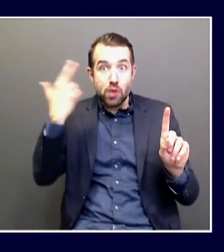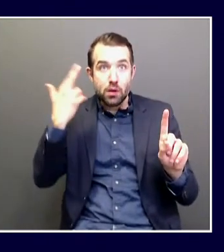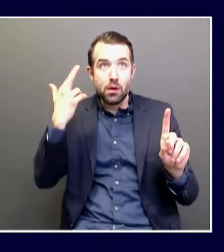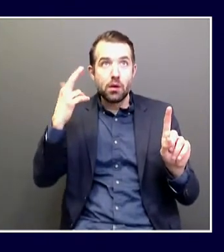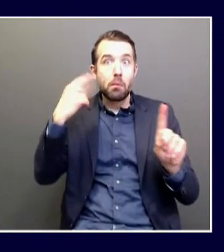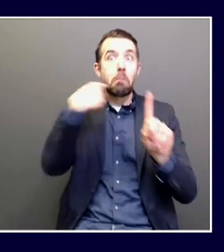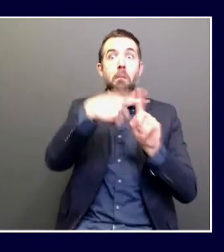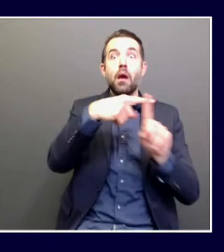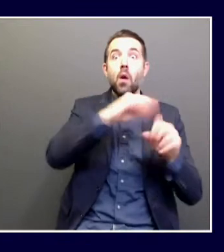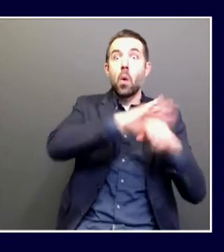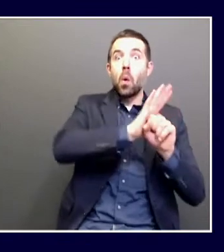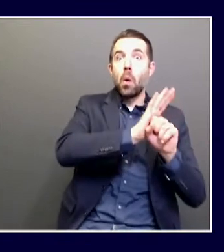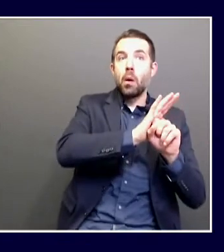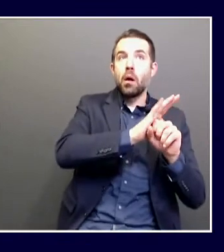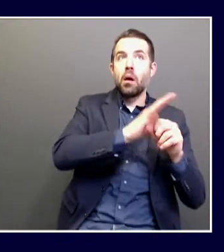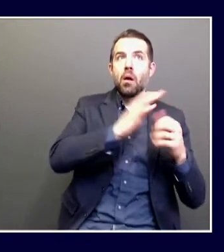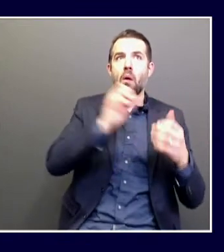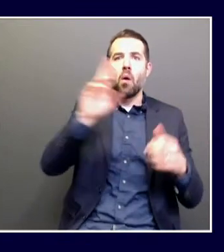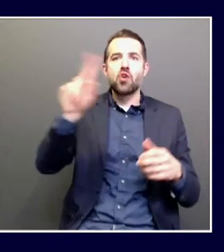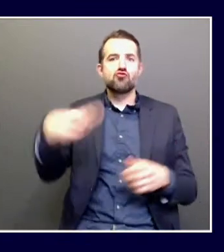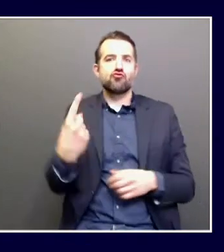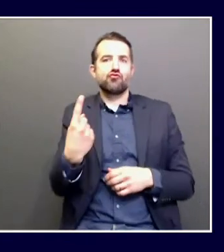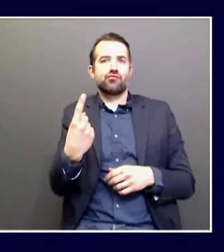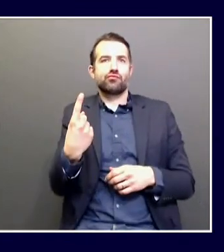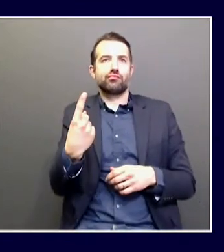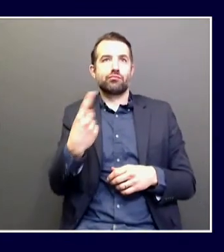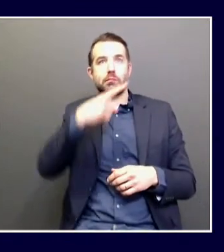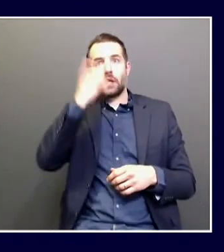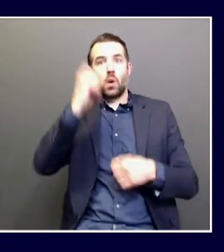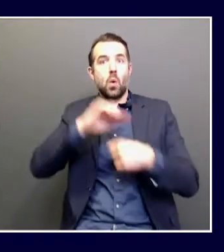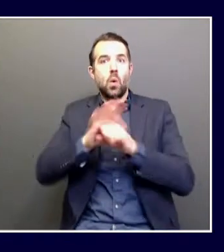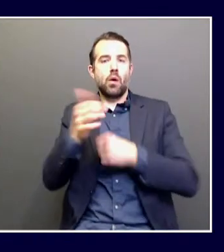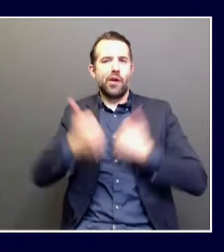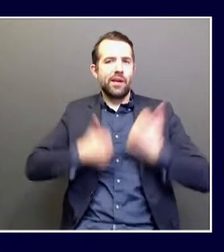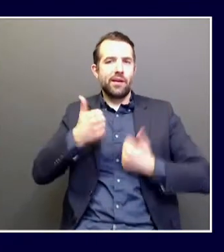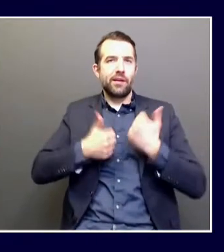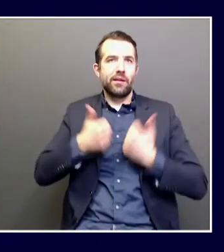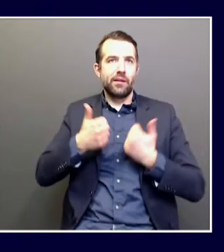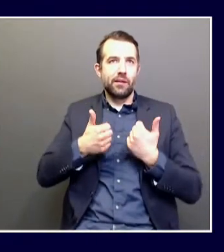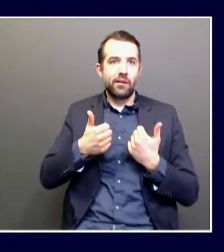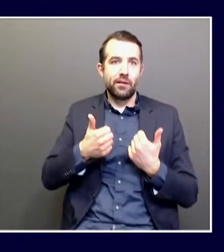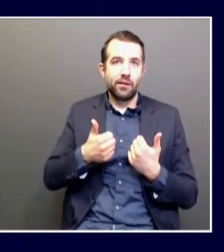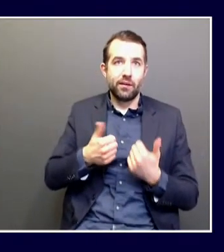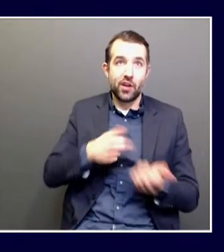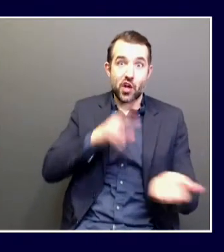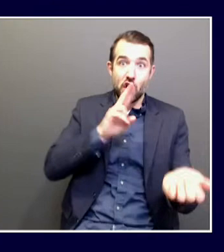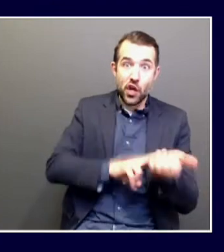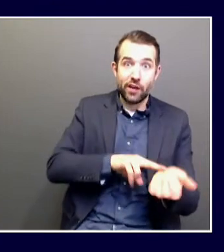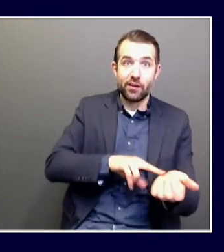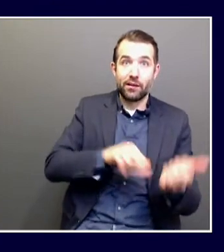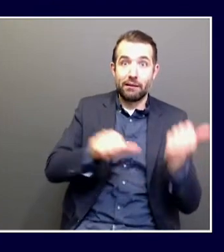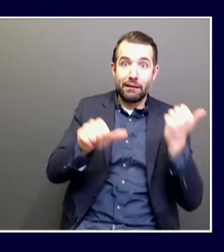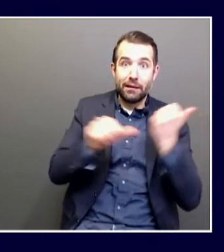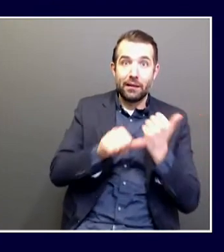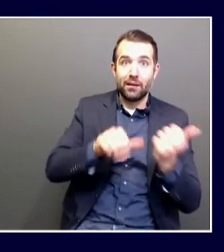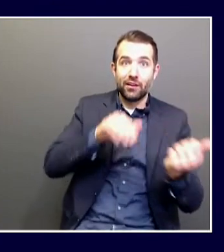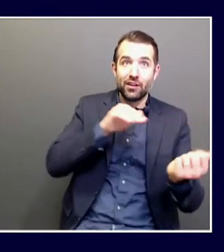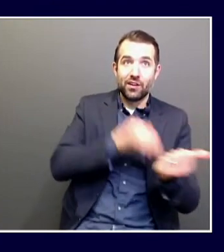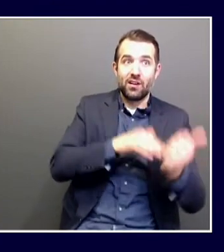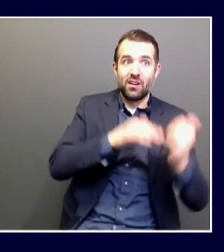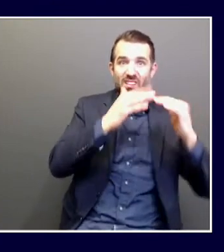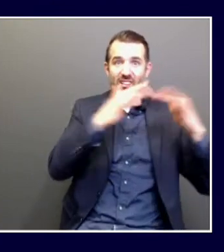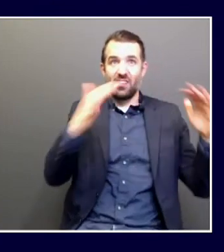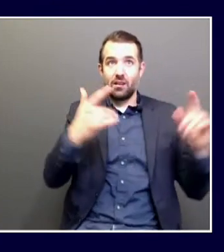figure out what the reason for admission is. It may be epidemiologically worthwhile, but that's just we have to grapple with the